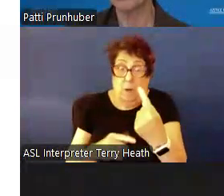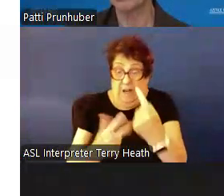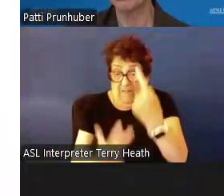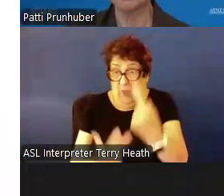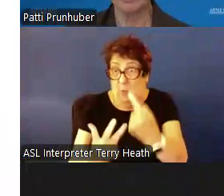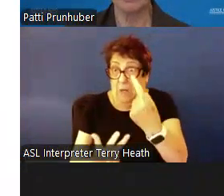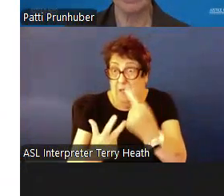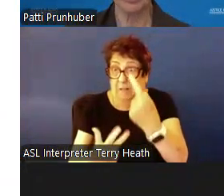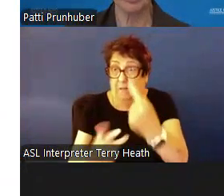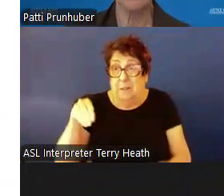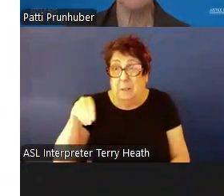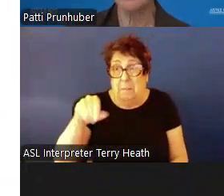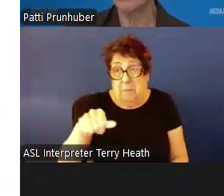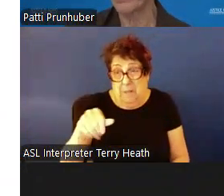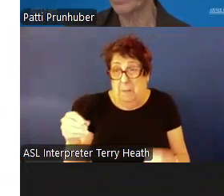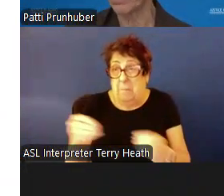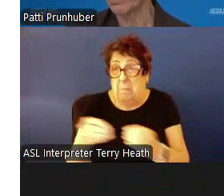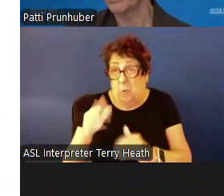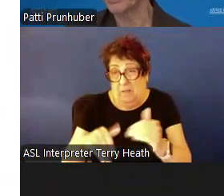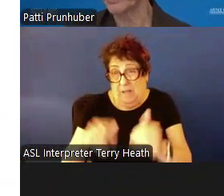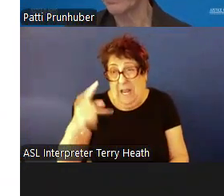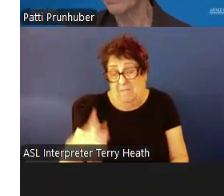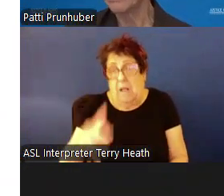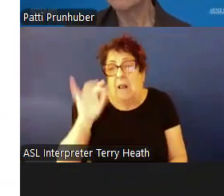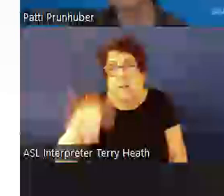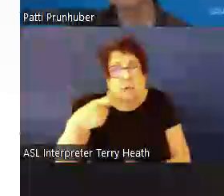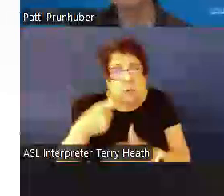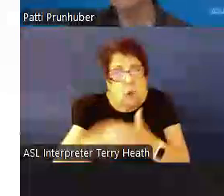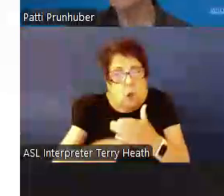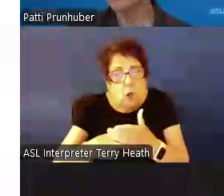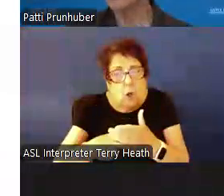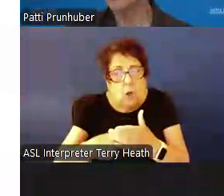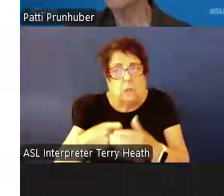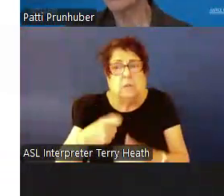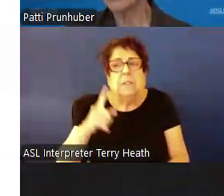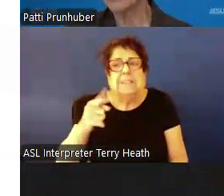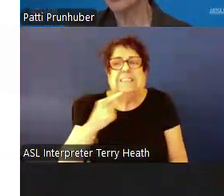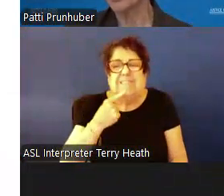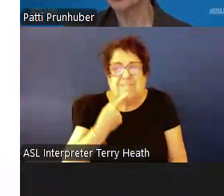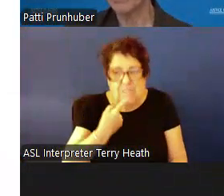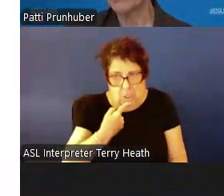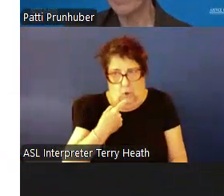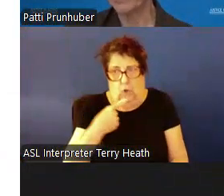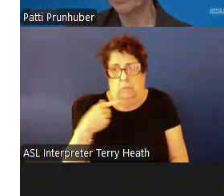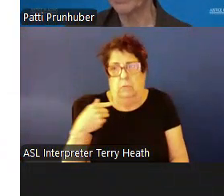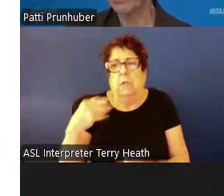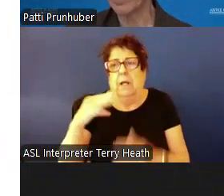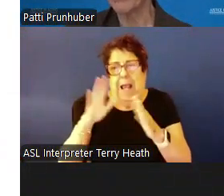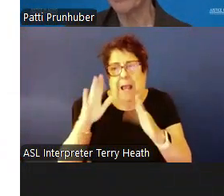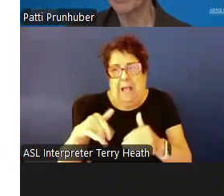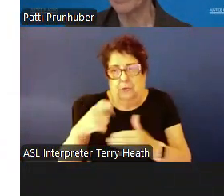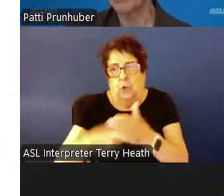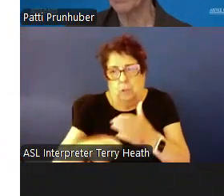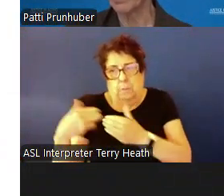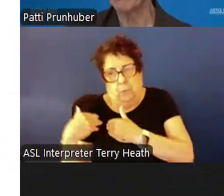their monthly income for rent. That's called severe housing cost burden, leaving them just one rent hike or surprise medical bill